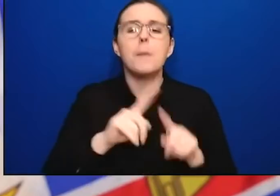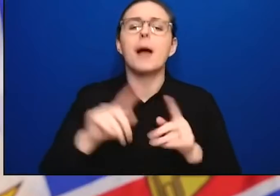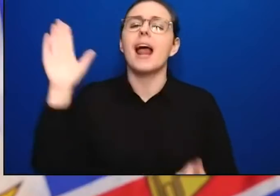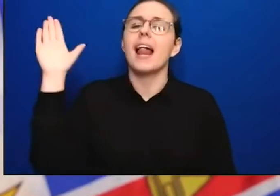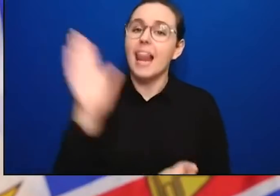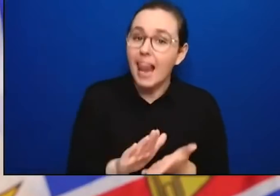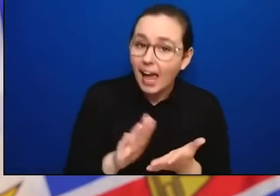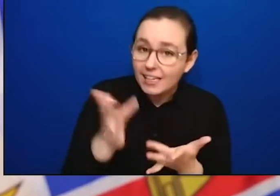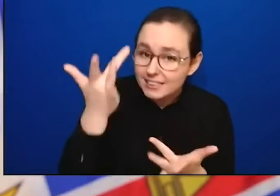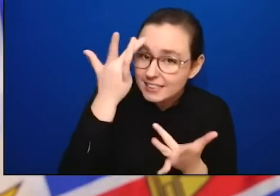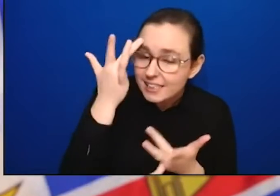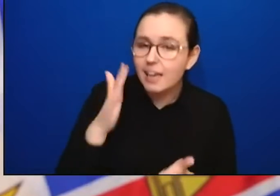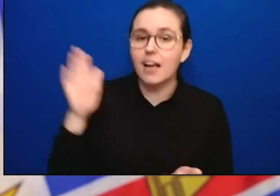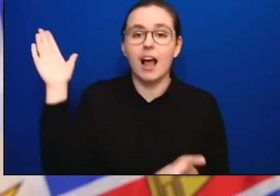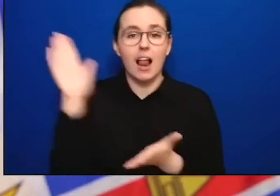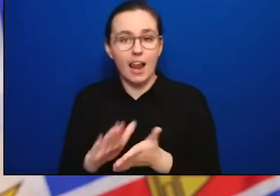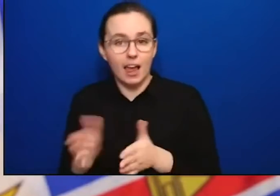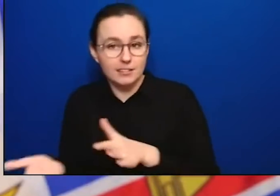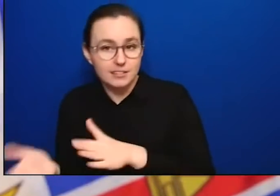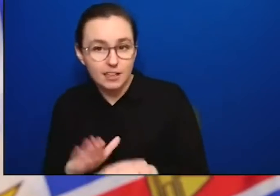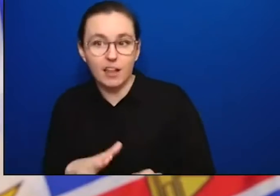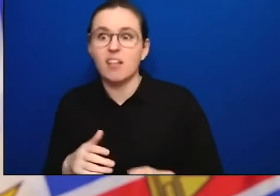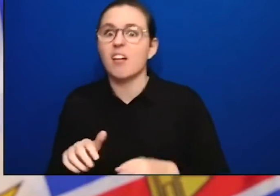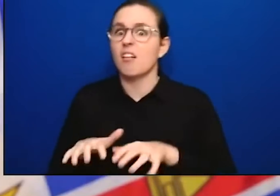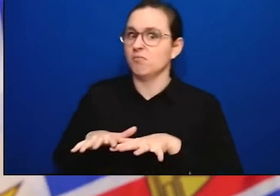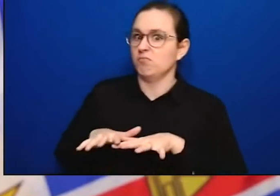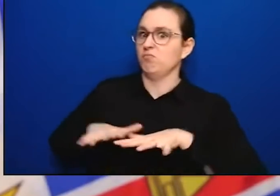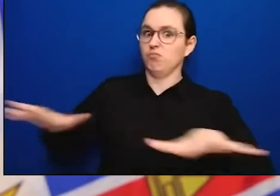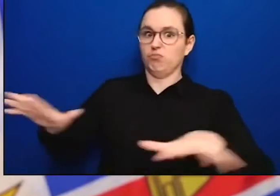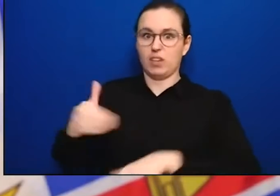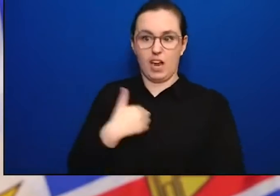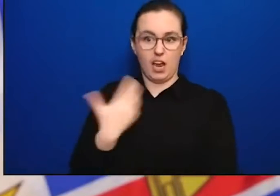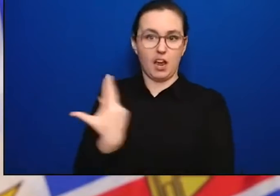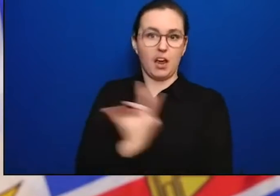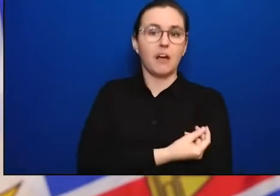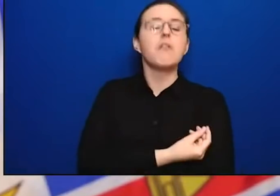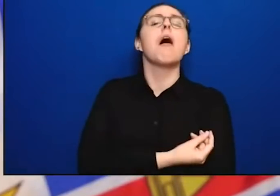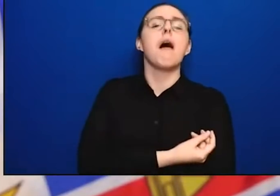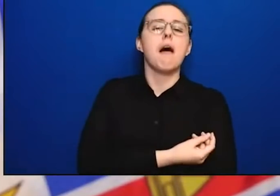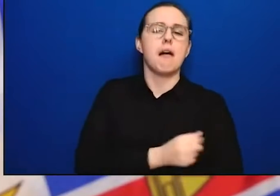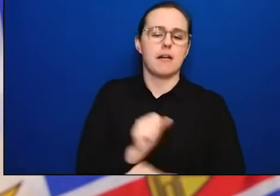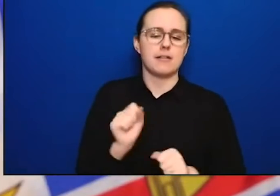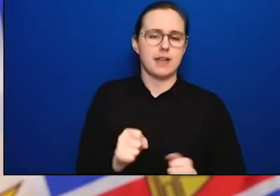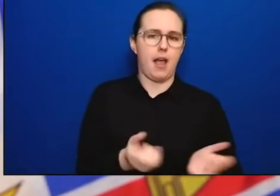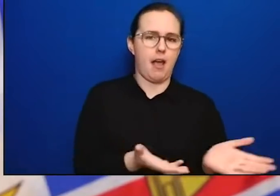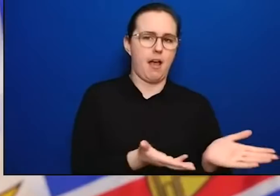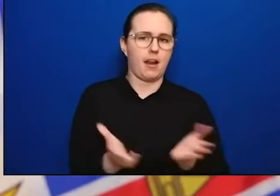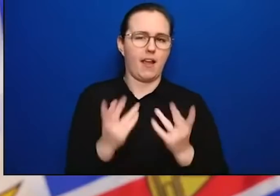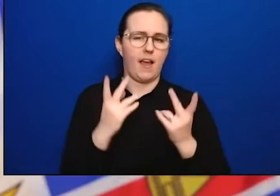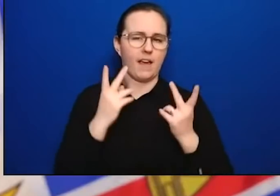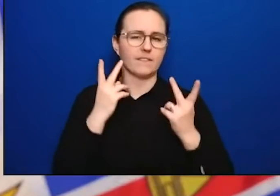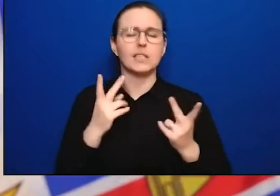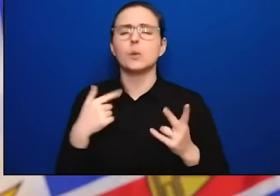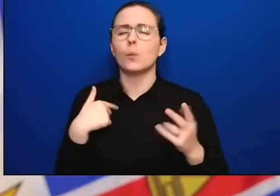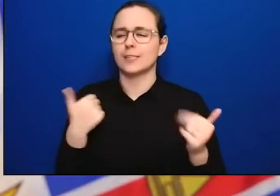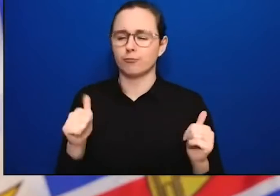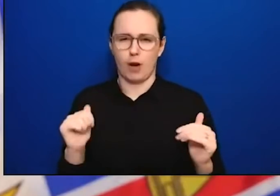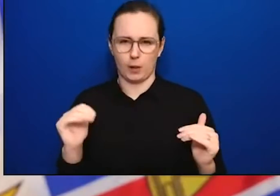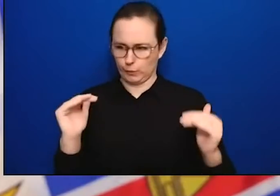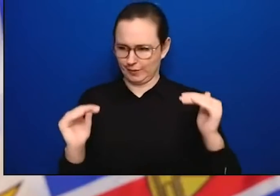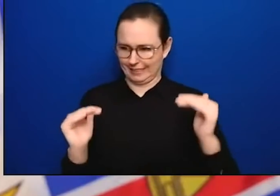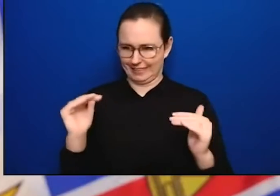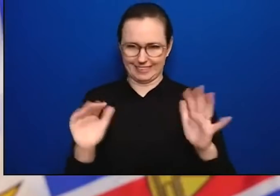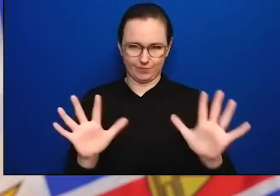some cases of COVID-19. And public health teams are actively monitoring and engaged with facilities across the province